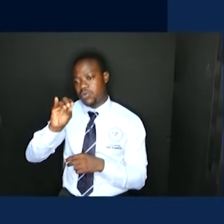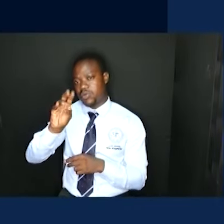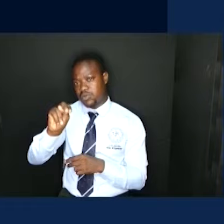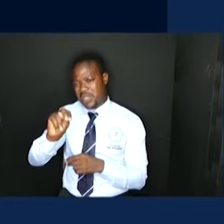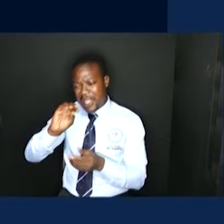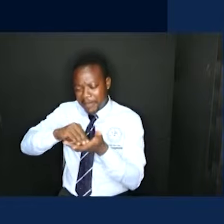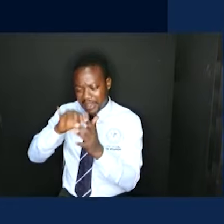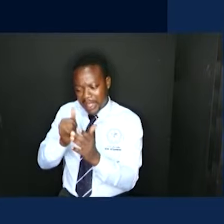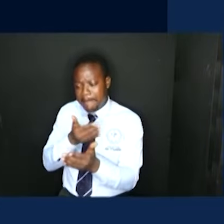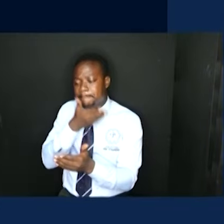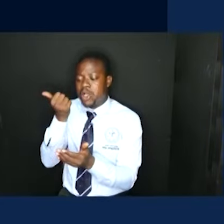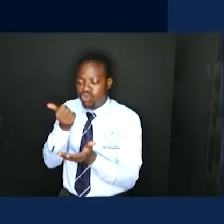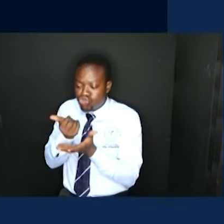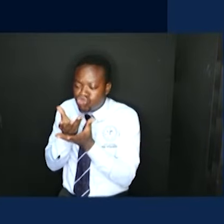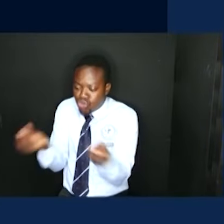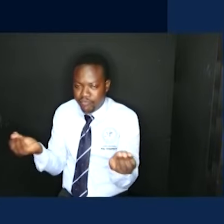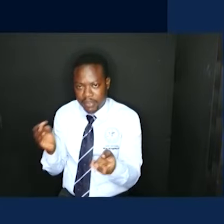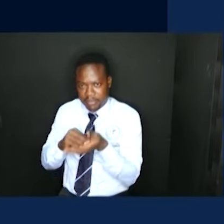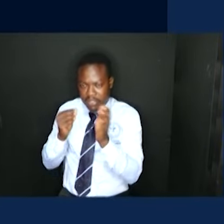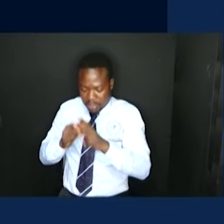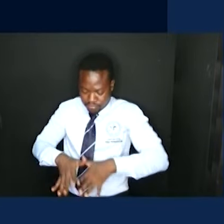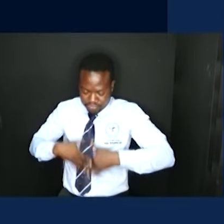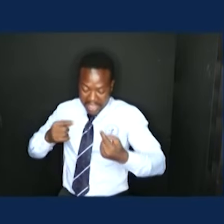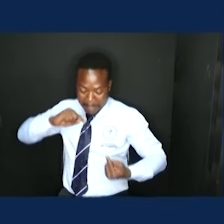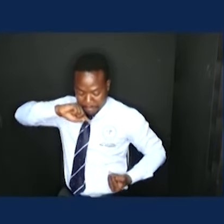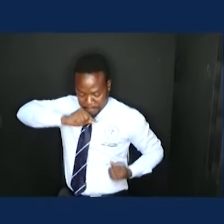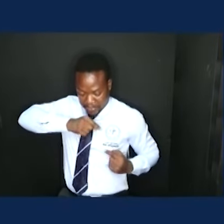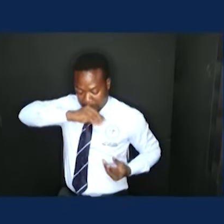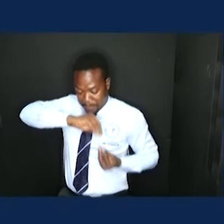with bitterness, that is to confess it.